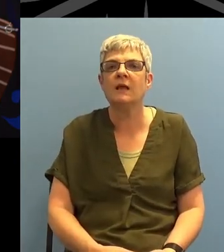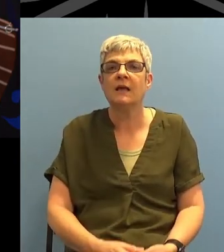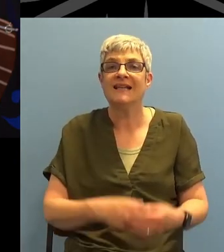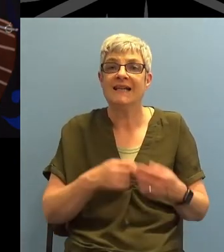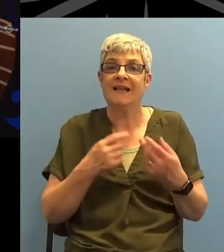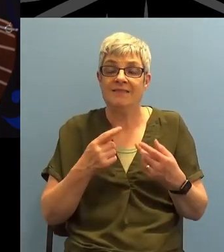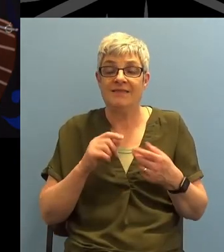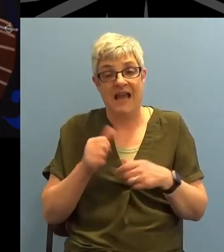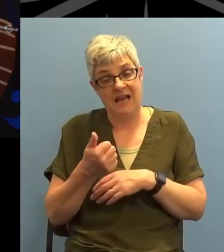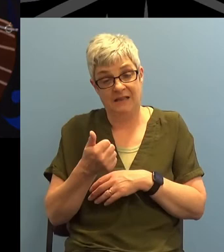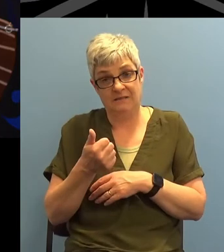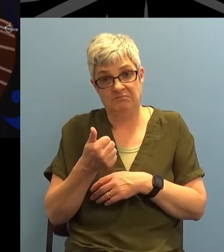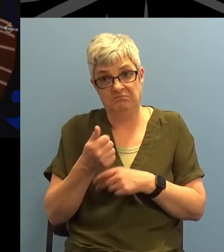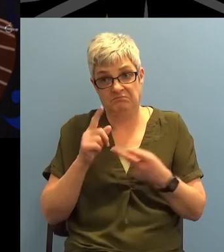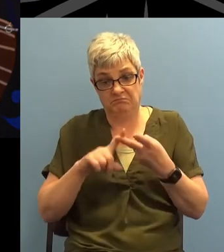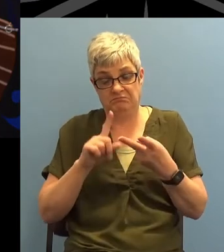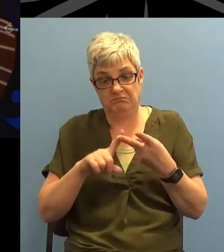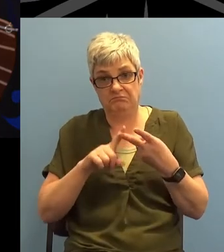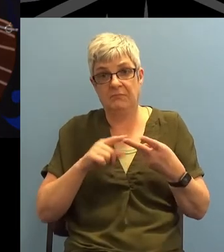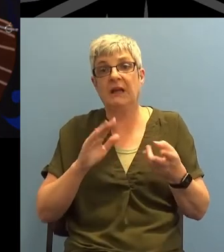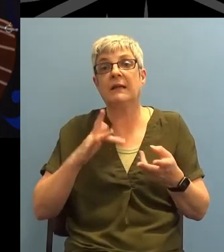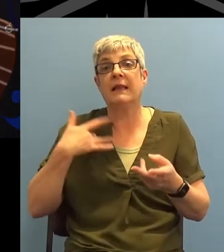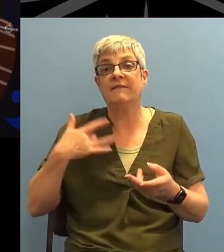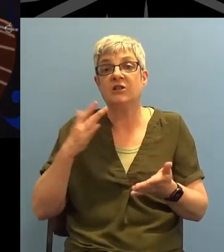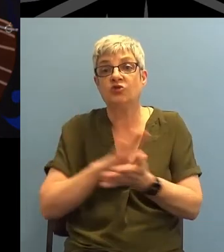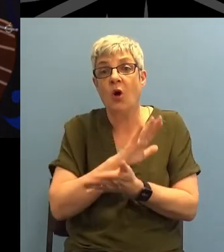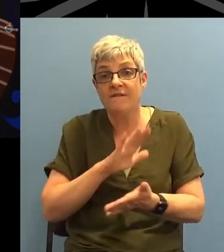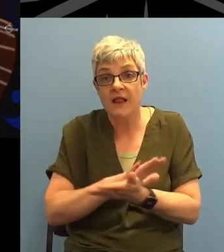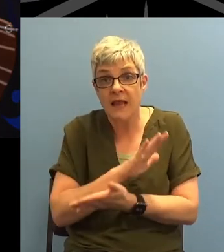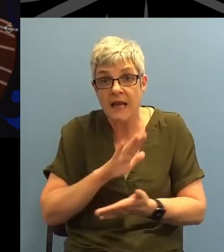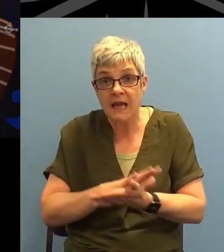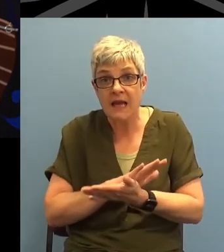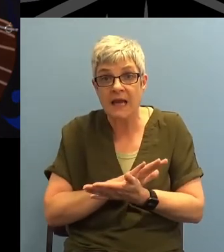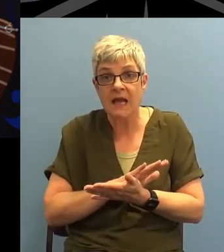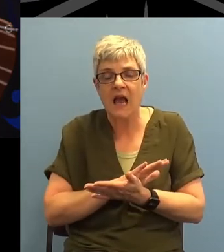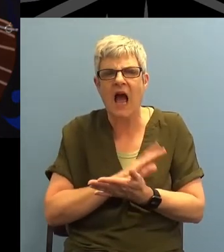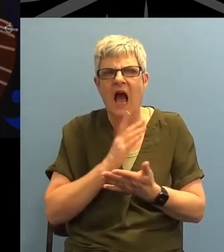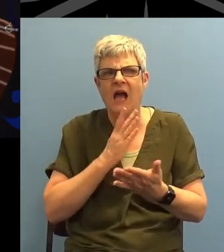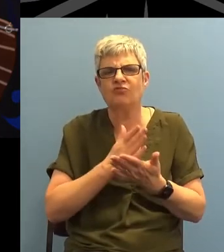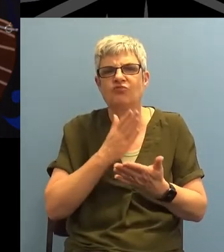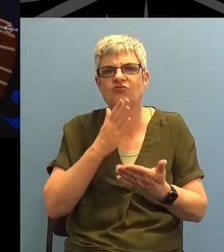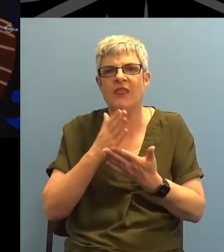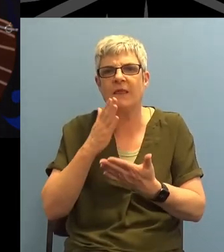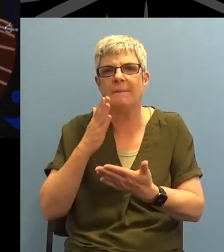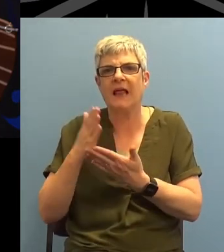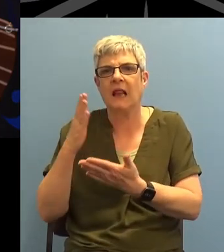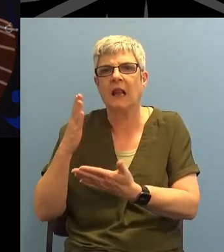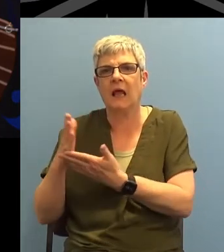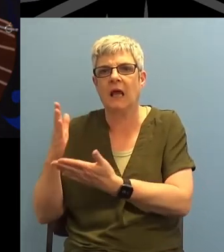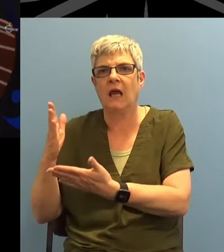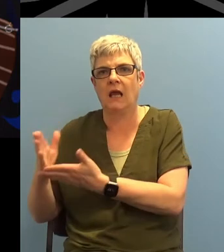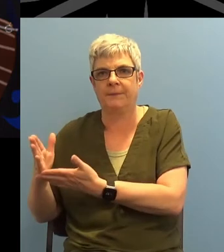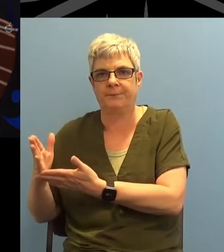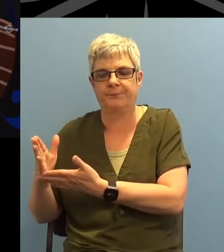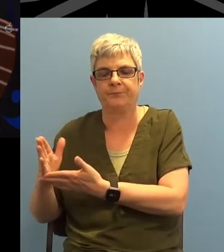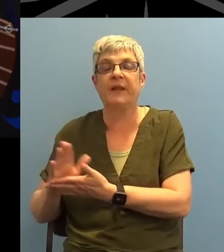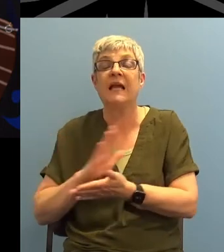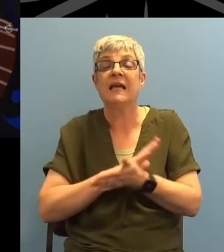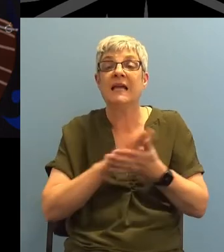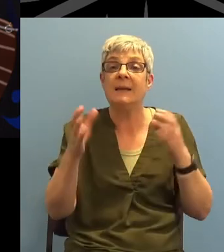And then there's living joyfully and rhythmically. The Hebrew